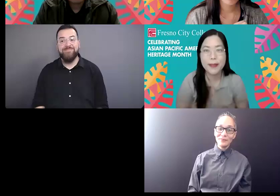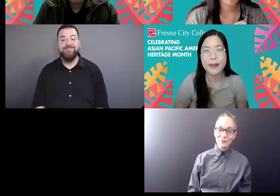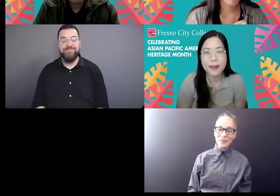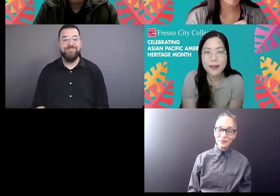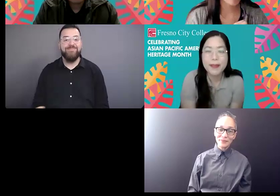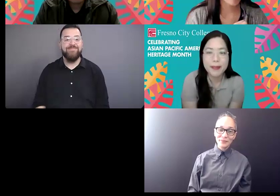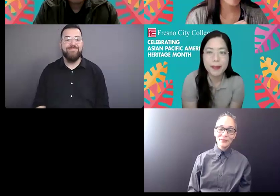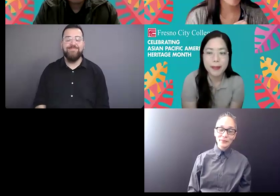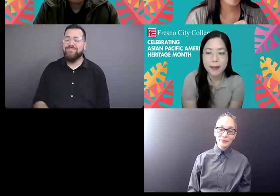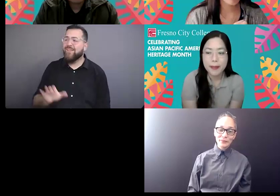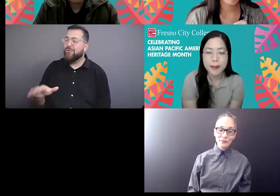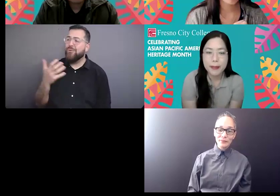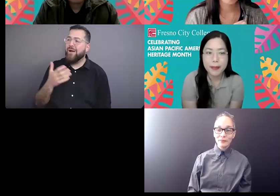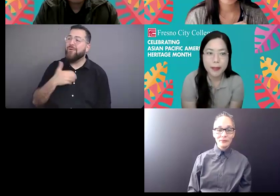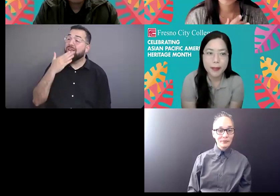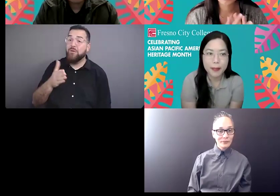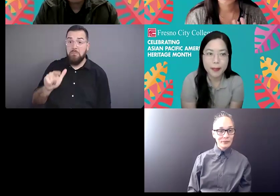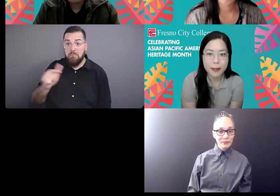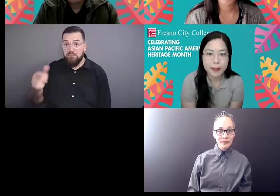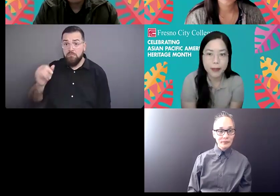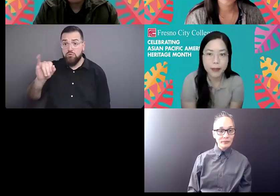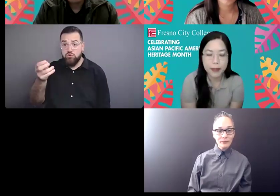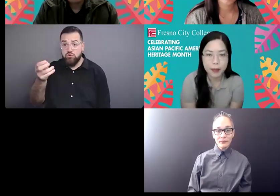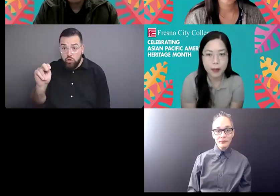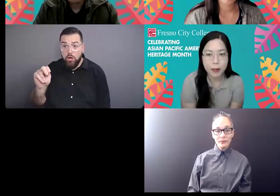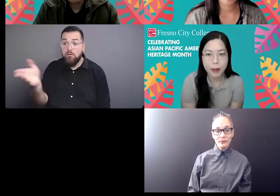Thank you. John, would you like to go next?